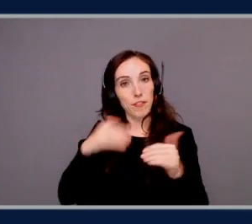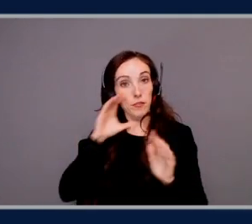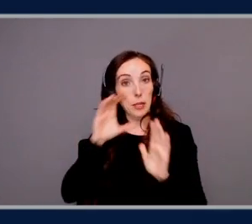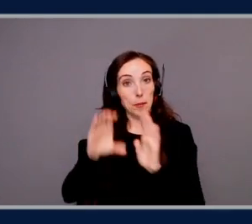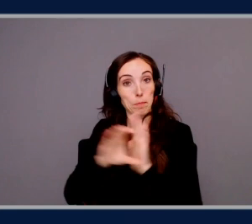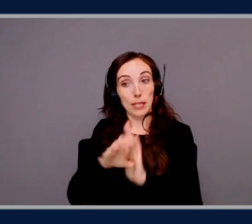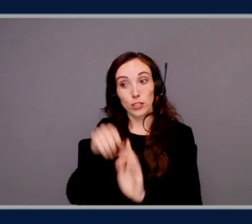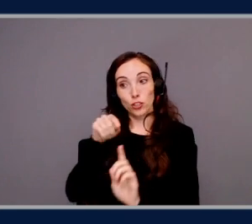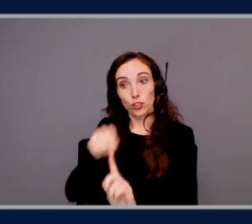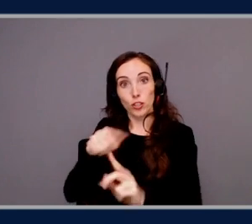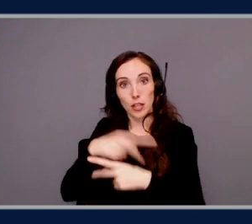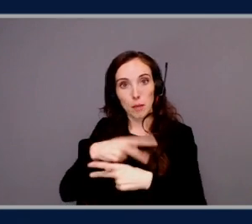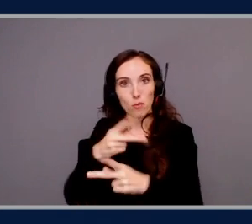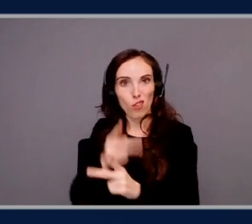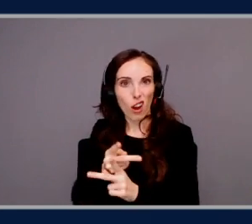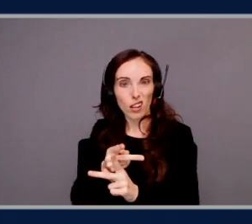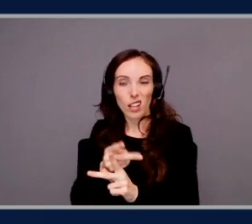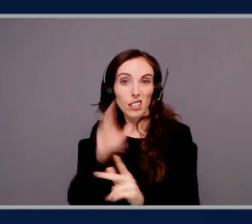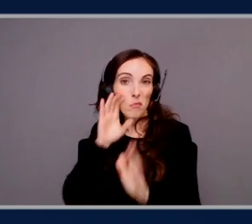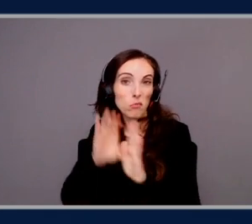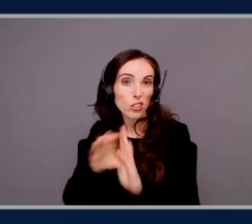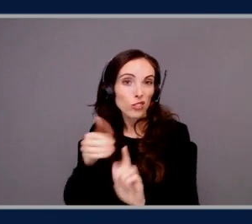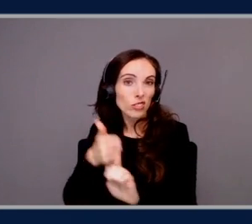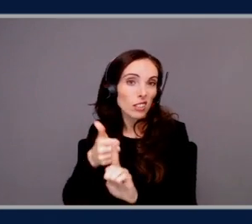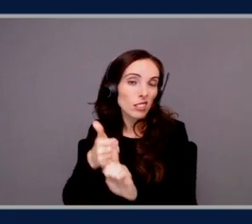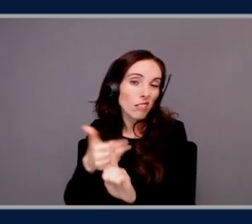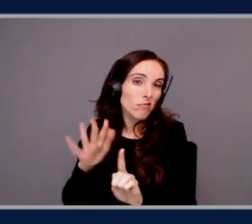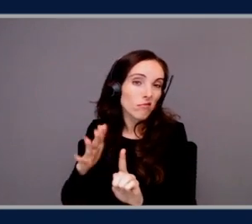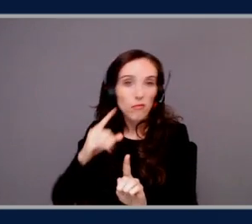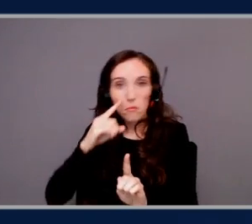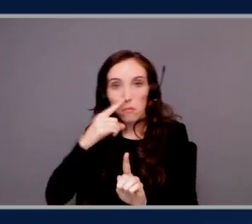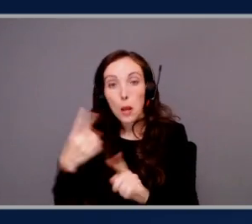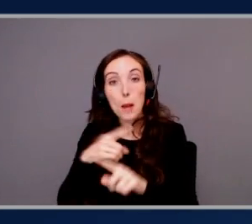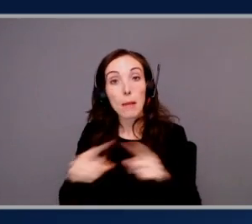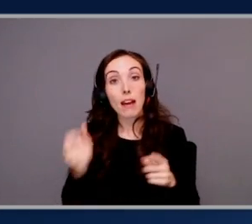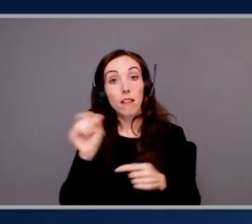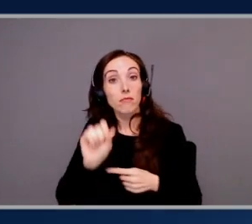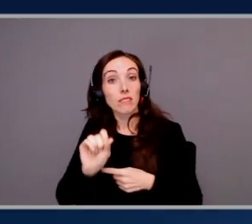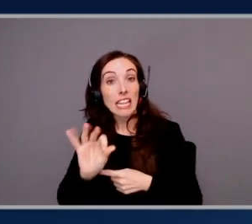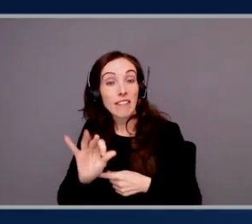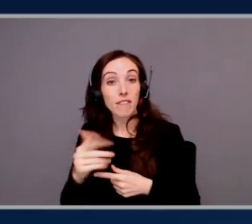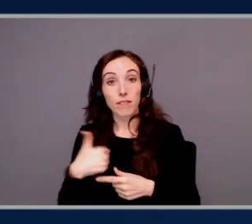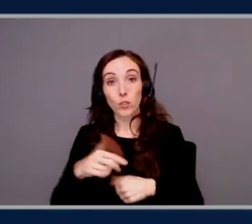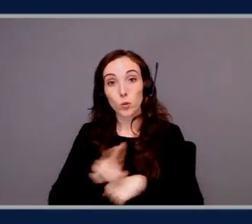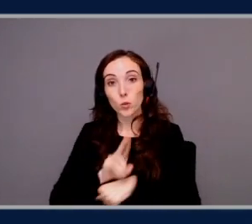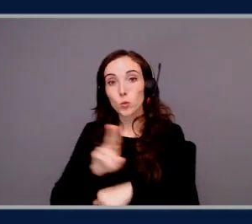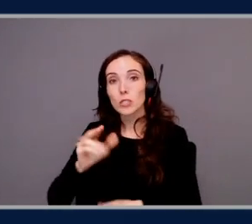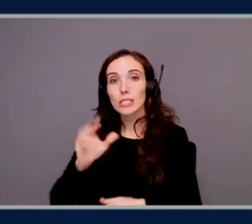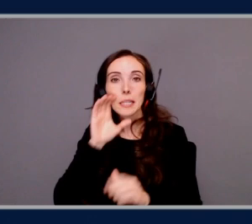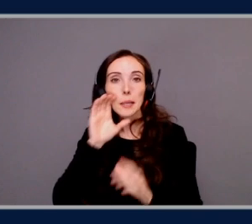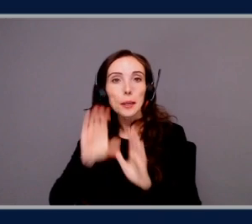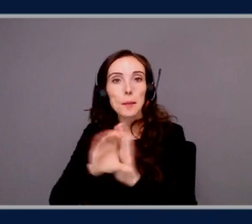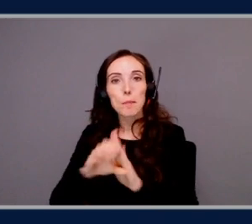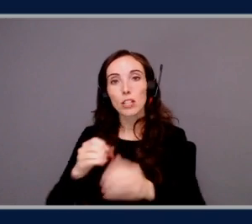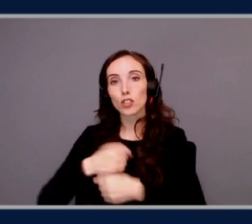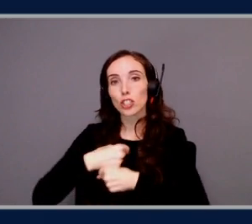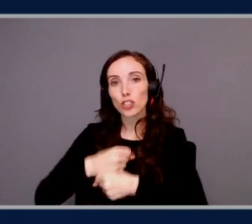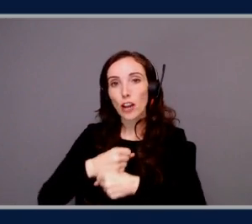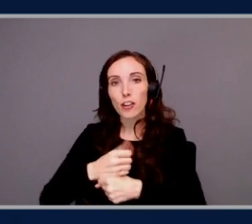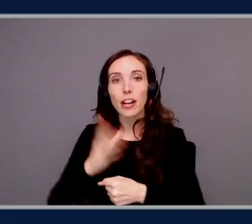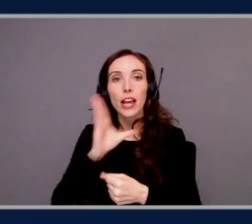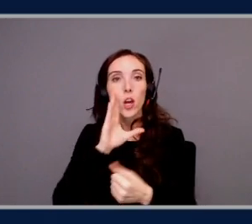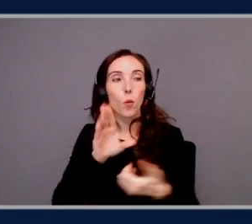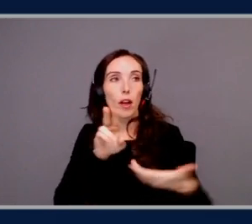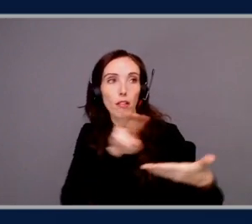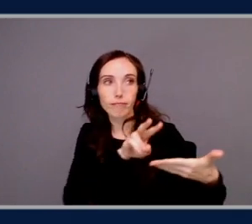itself, it's not very exciting. But if I use Image Generator, what this is going to do is it's going to read information from the